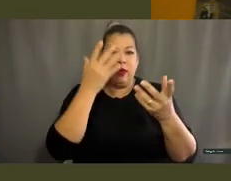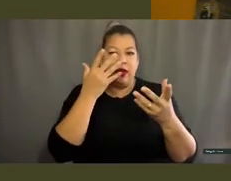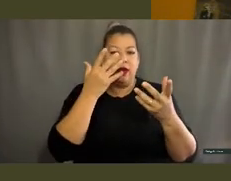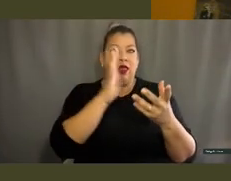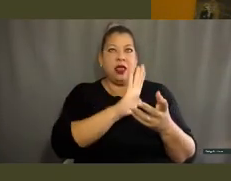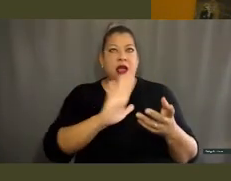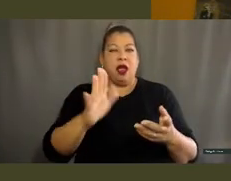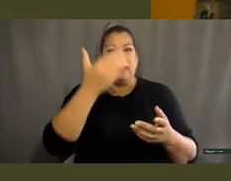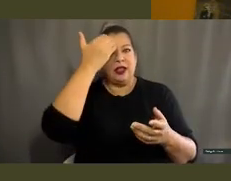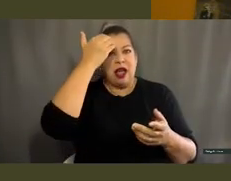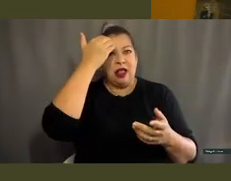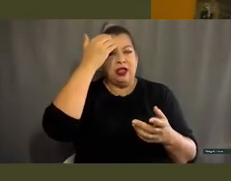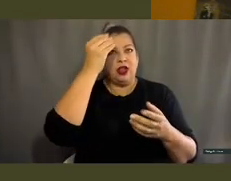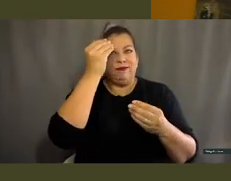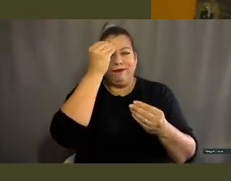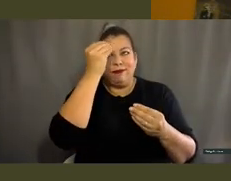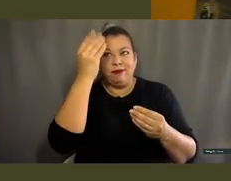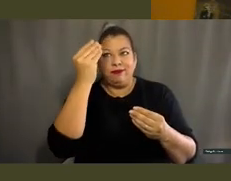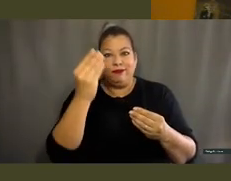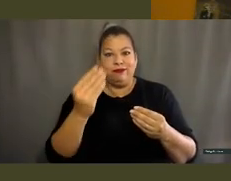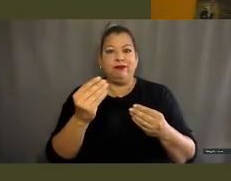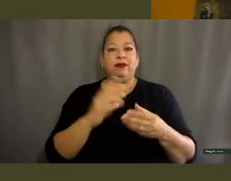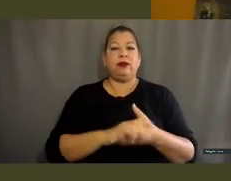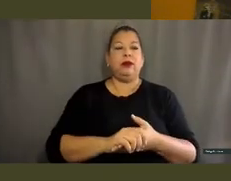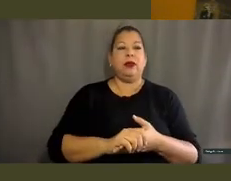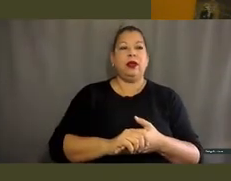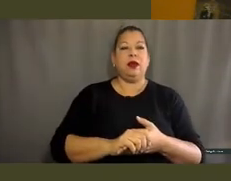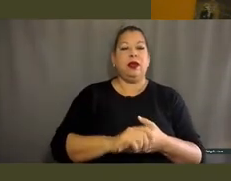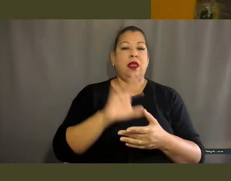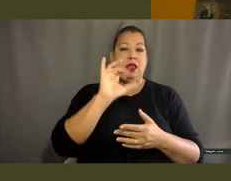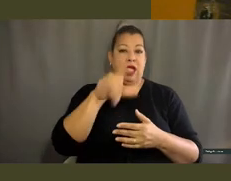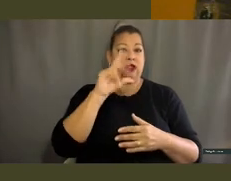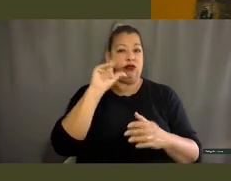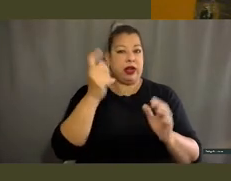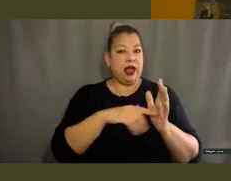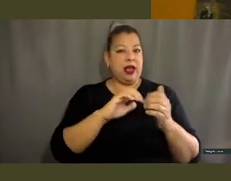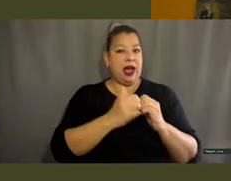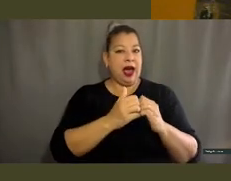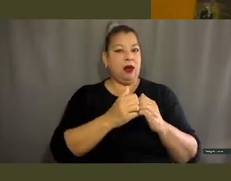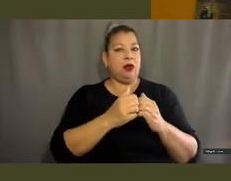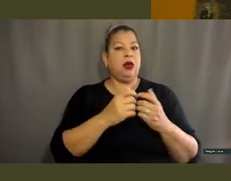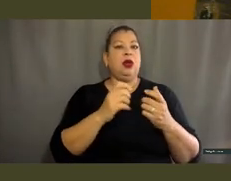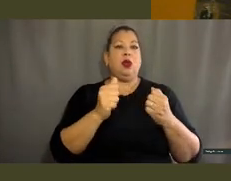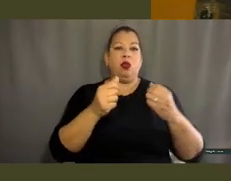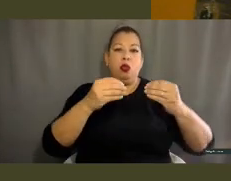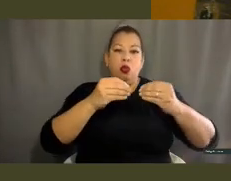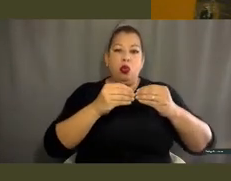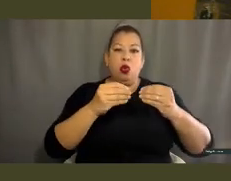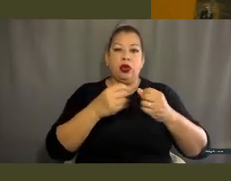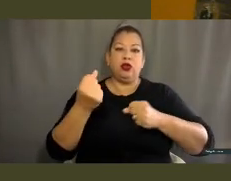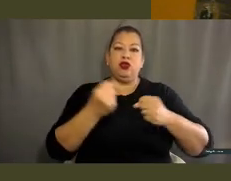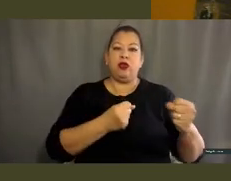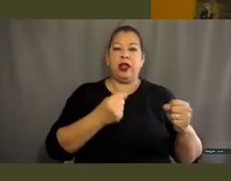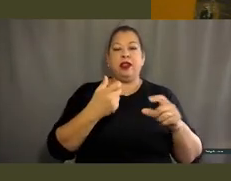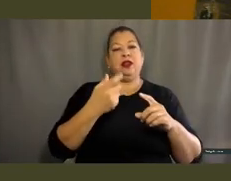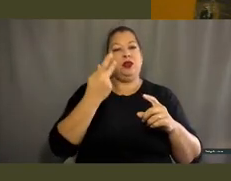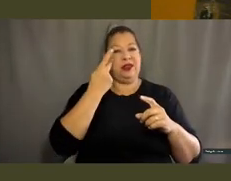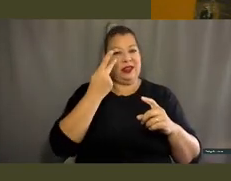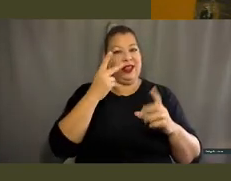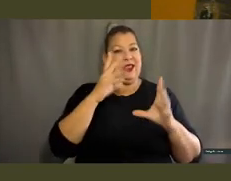and co-produce information together. And that's recognized, of course, as well with the strengthening coming out of COP of the importance